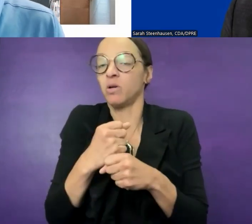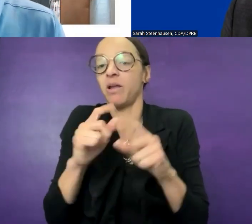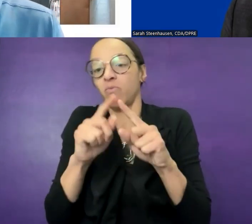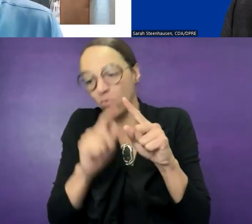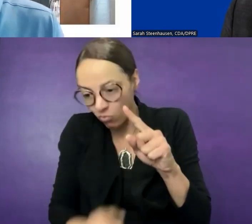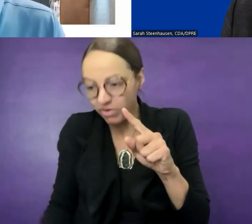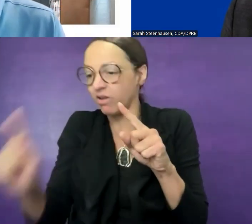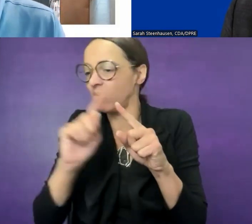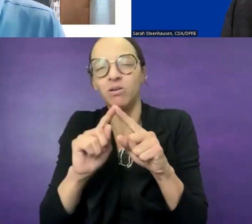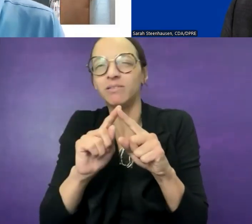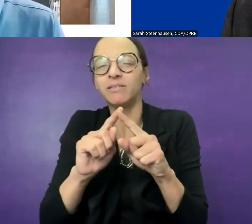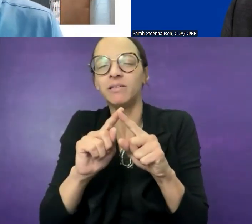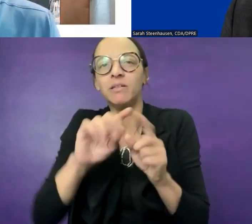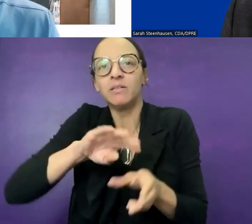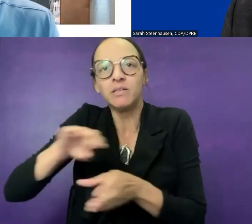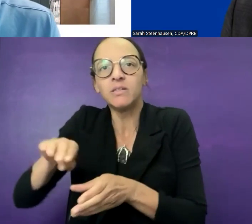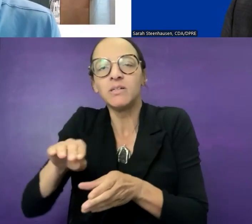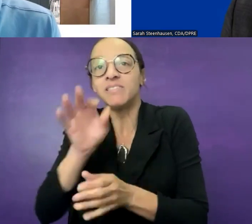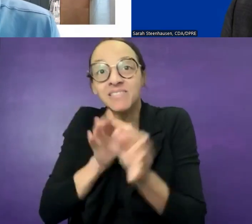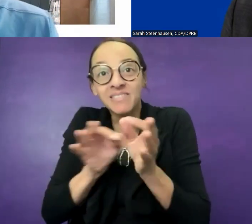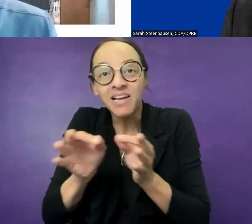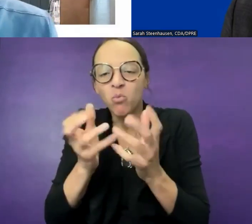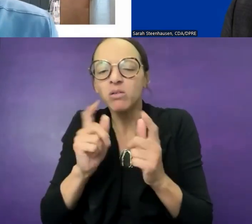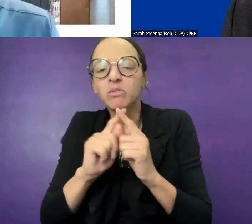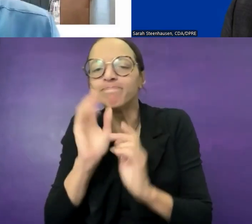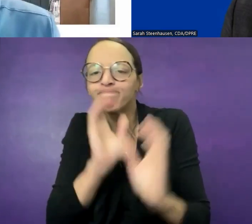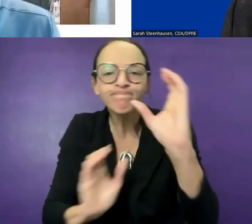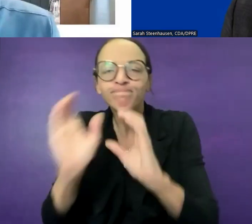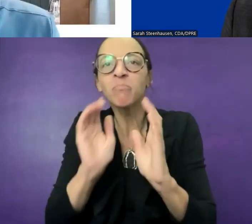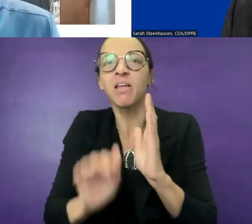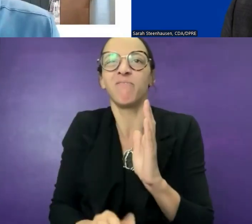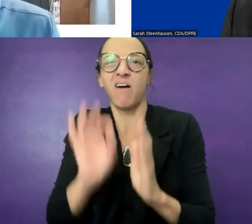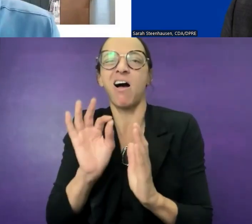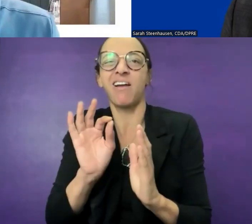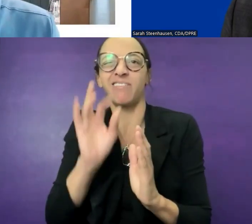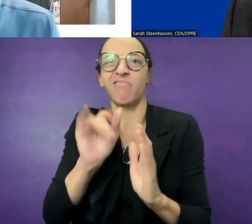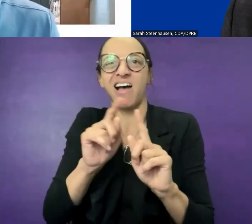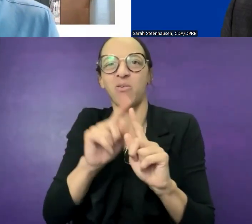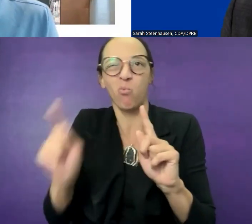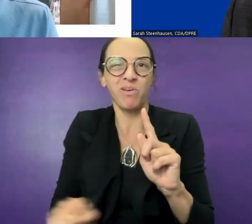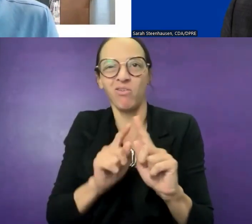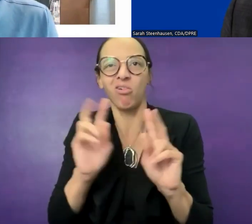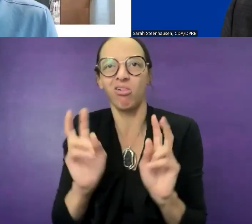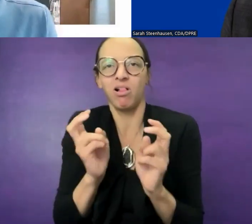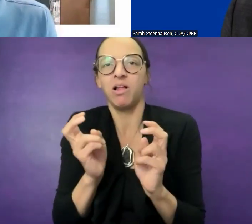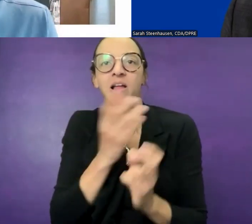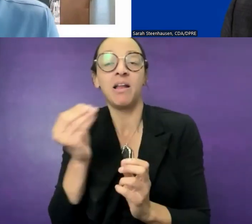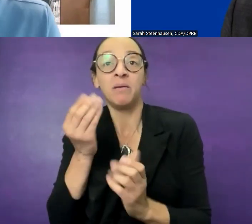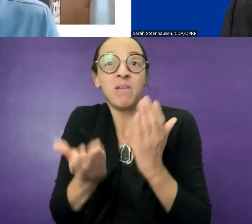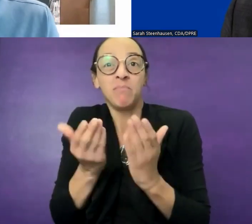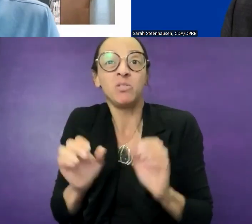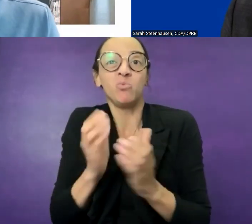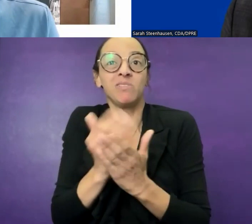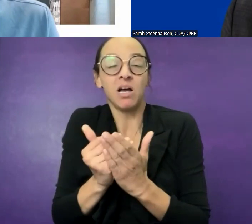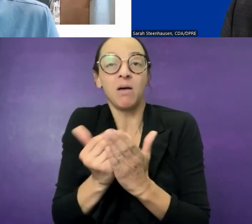wheel, the pieces of the wheel and put it together, and we'll do some recreation. But if, Kevin, in particular, if there are